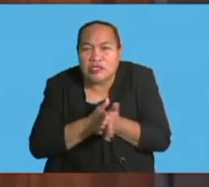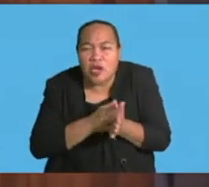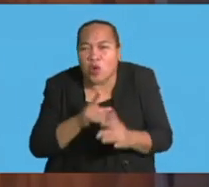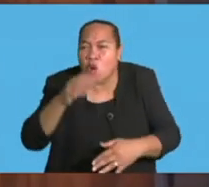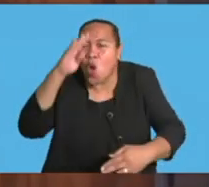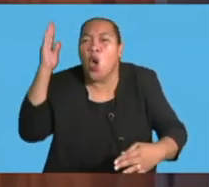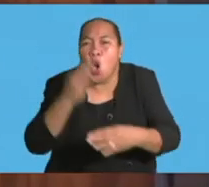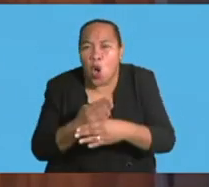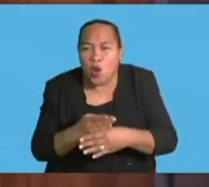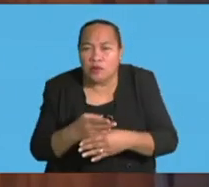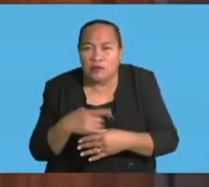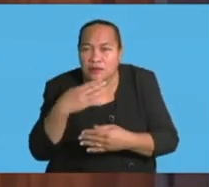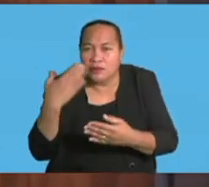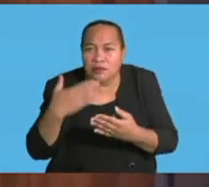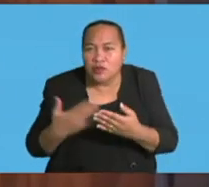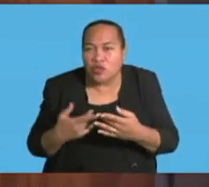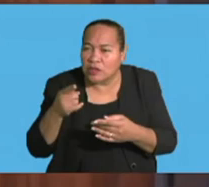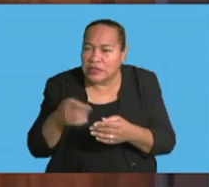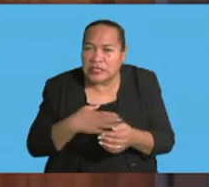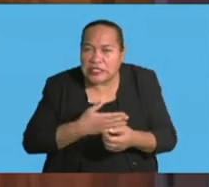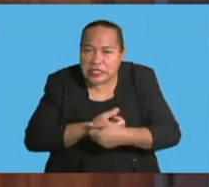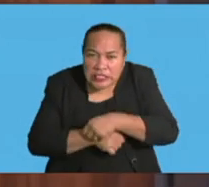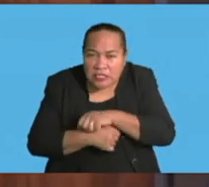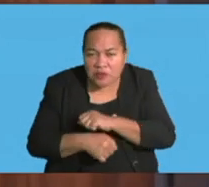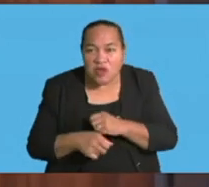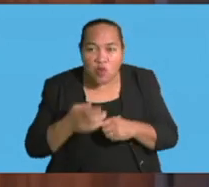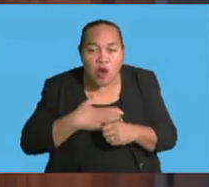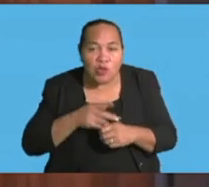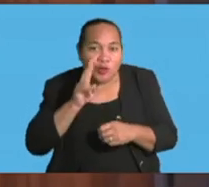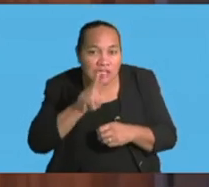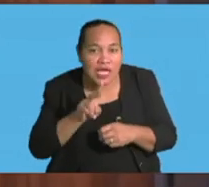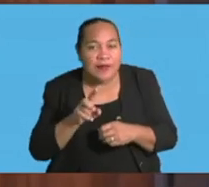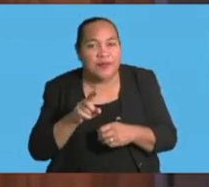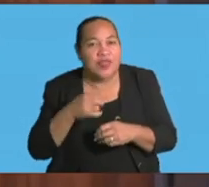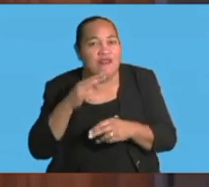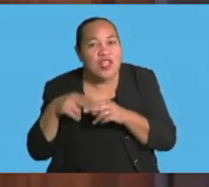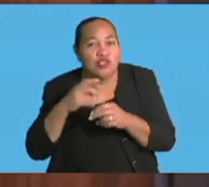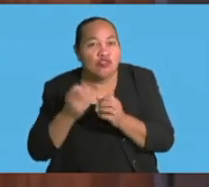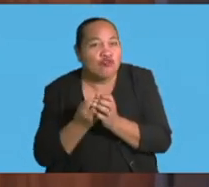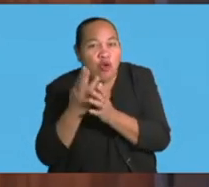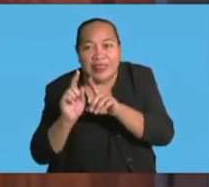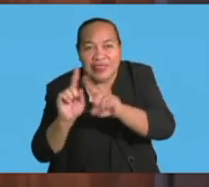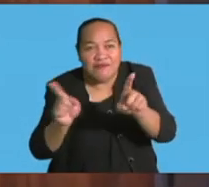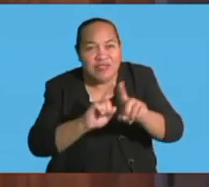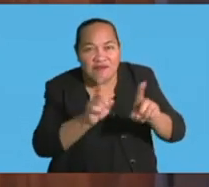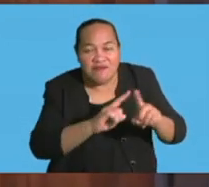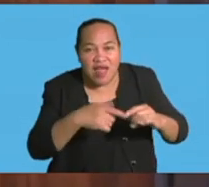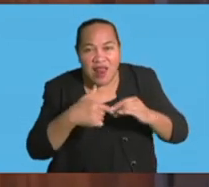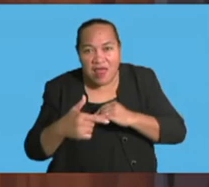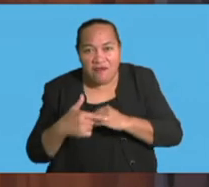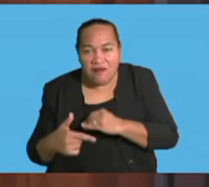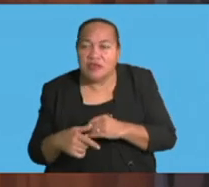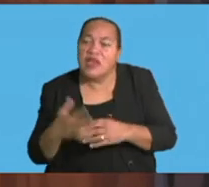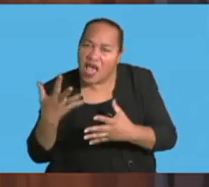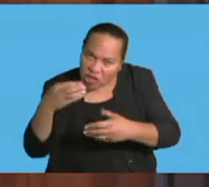hope, so much of determination to see Fiji grow in every sector at every level. An inclusive